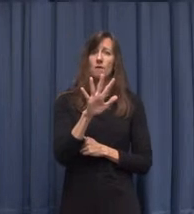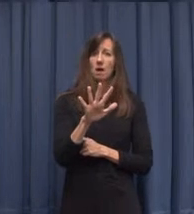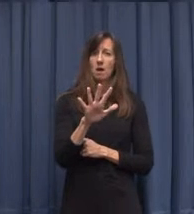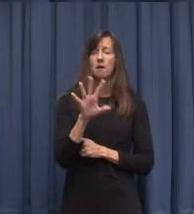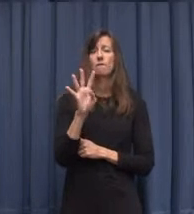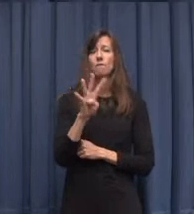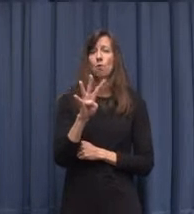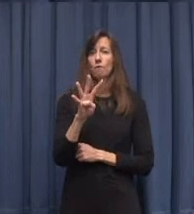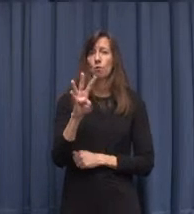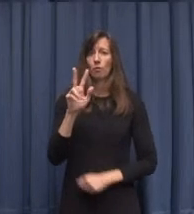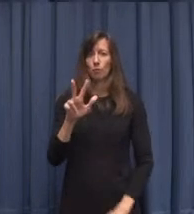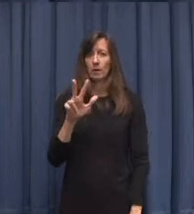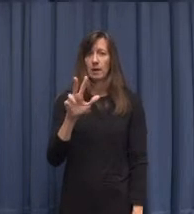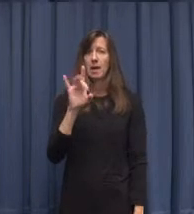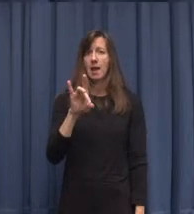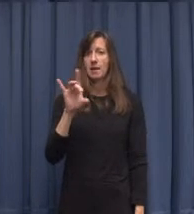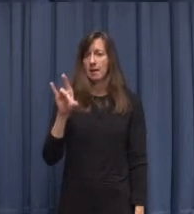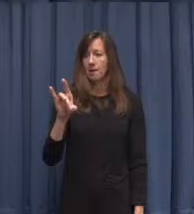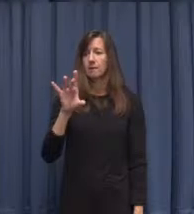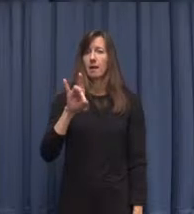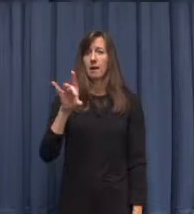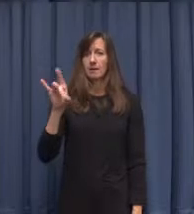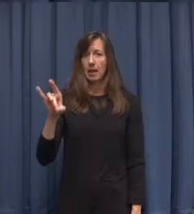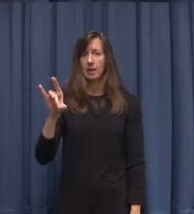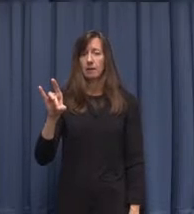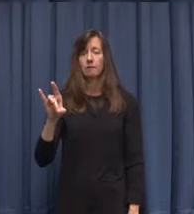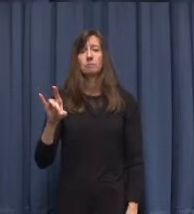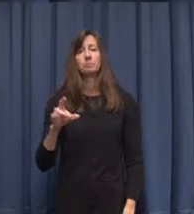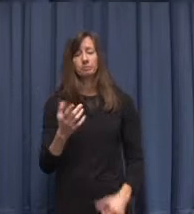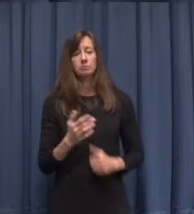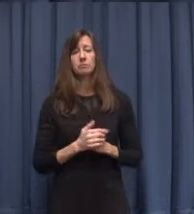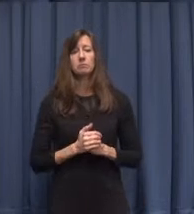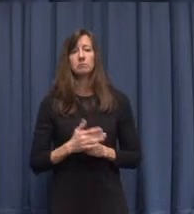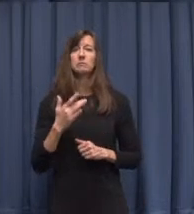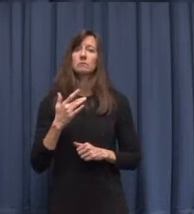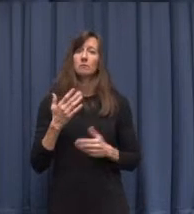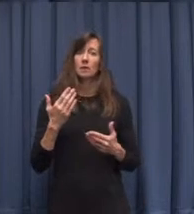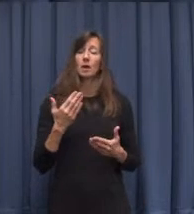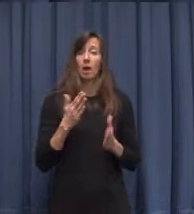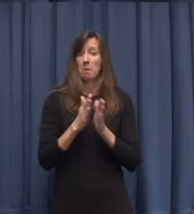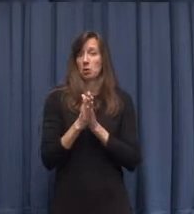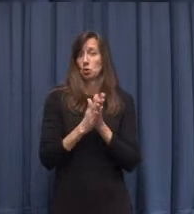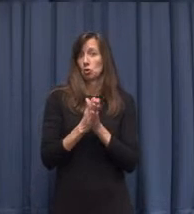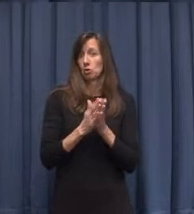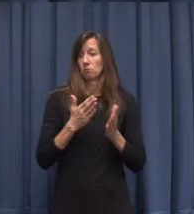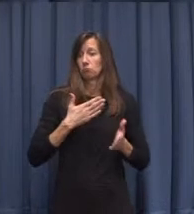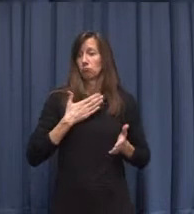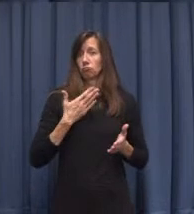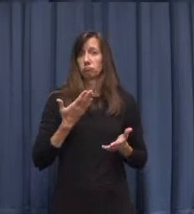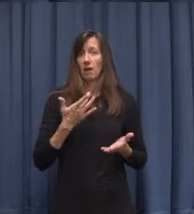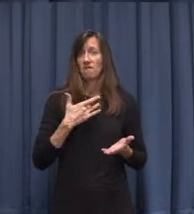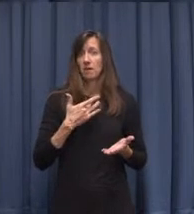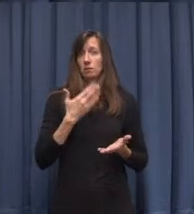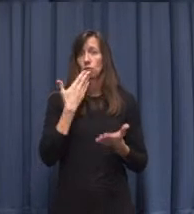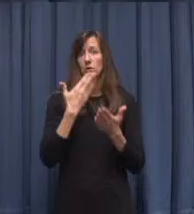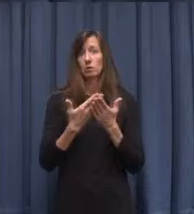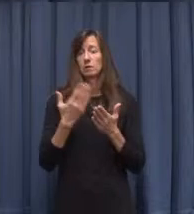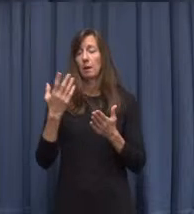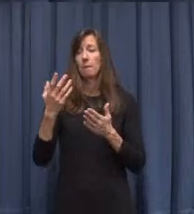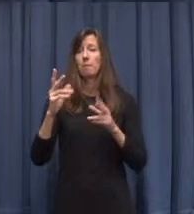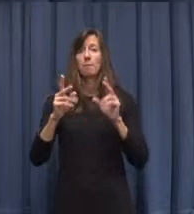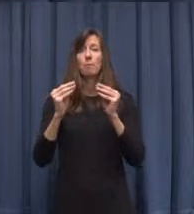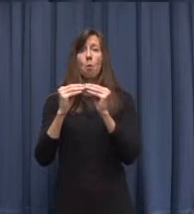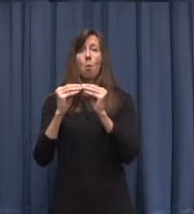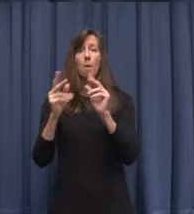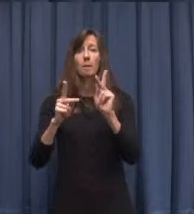845-443-8888. I'm encouraged by the fact that we are getting more calls now into the RSC. We are having more people tune into these updates. That means that